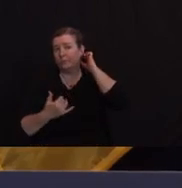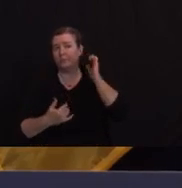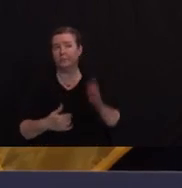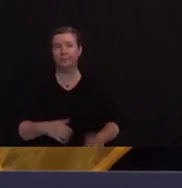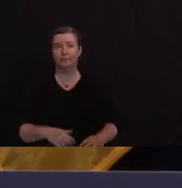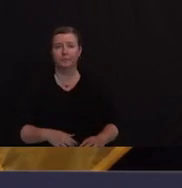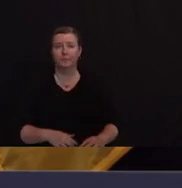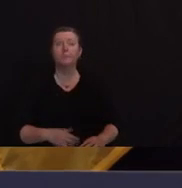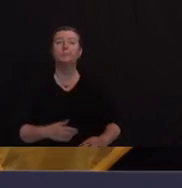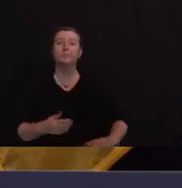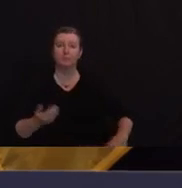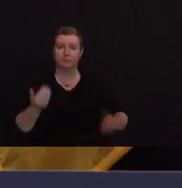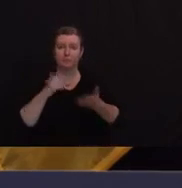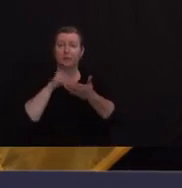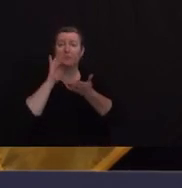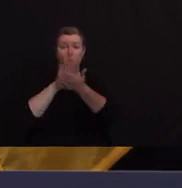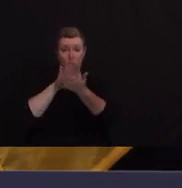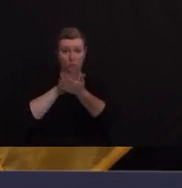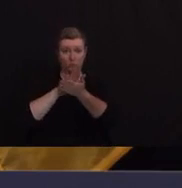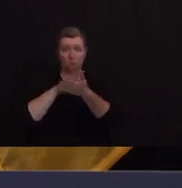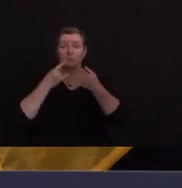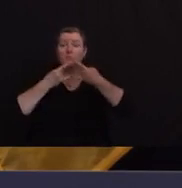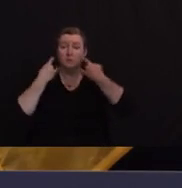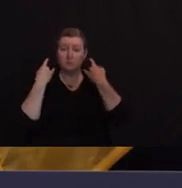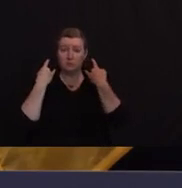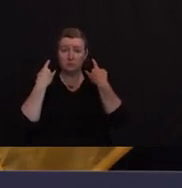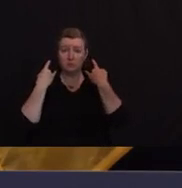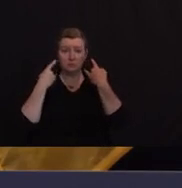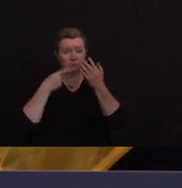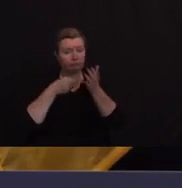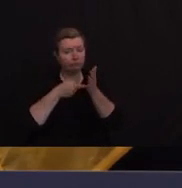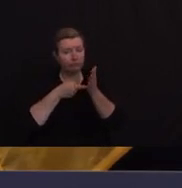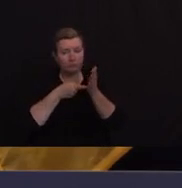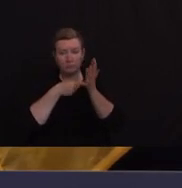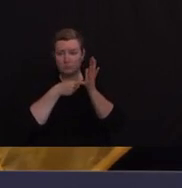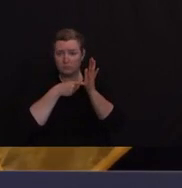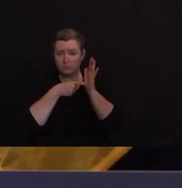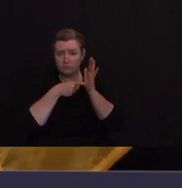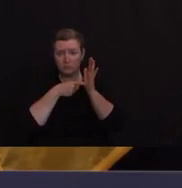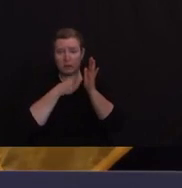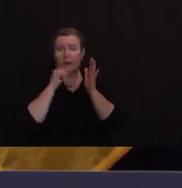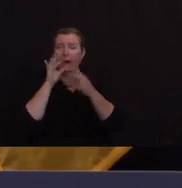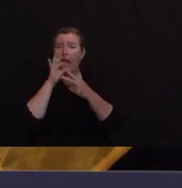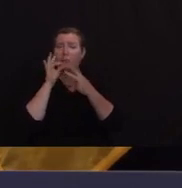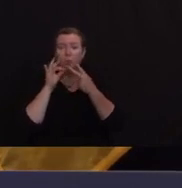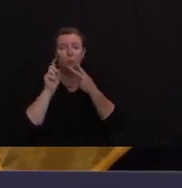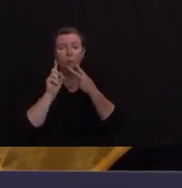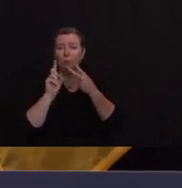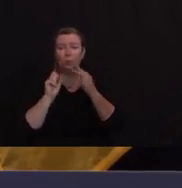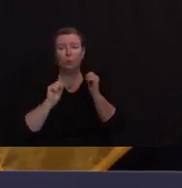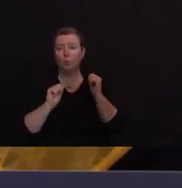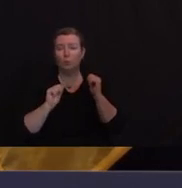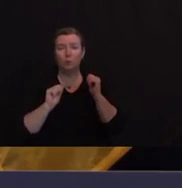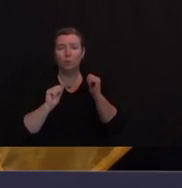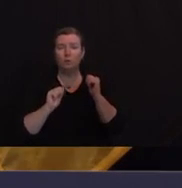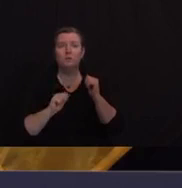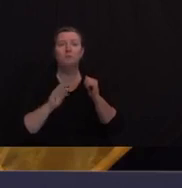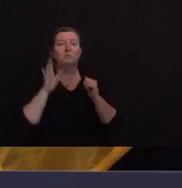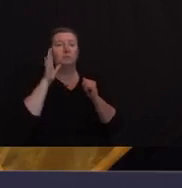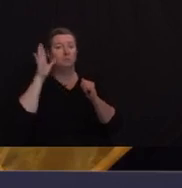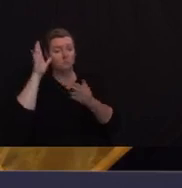in schools. This is not mom or dad writing a note saying Johnny or Sally doesn't want to wear one. This